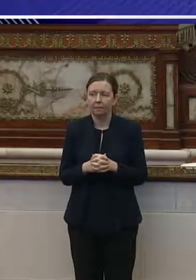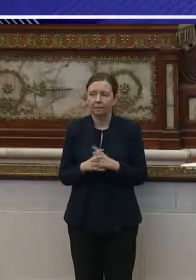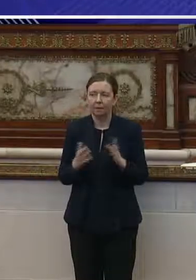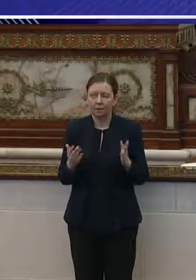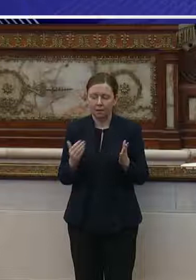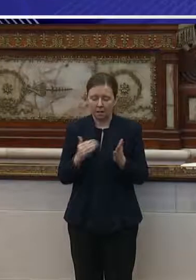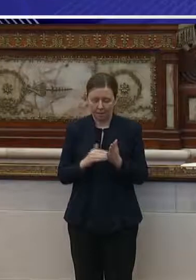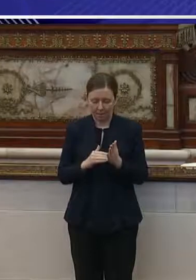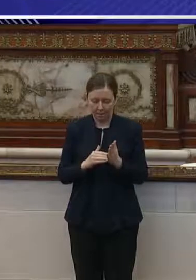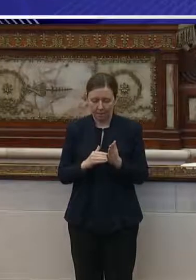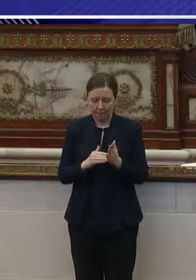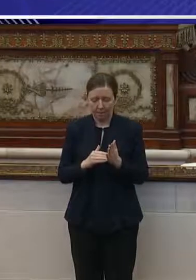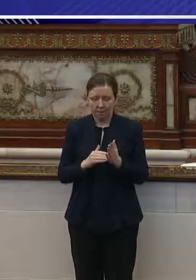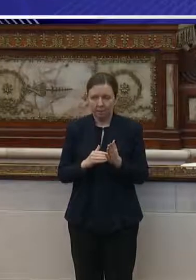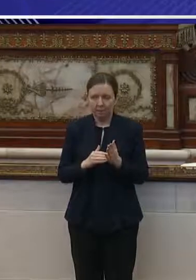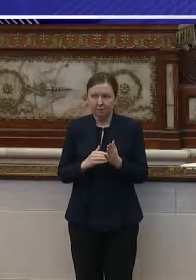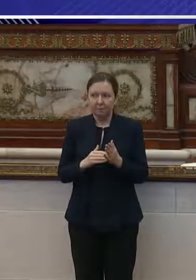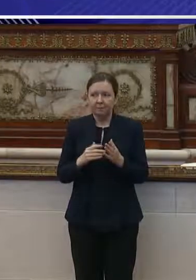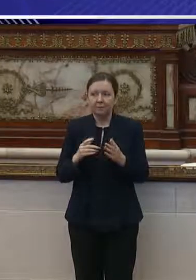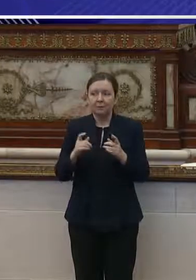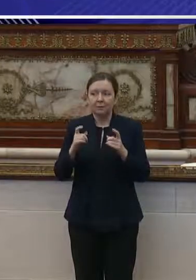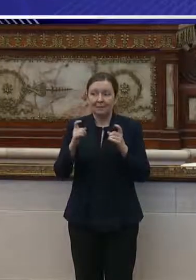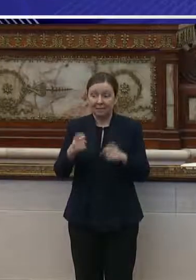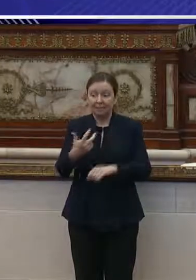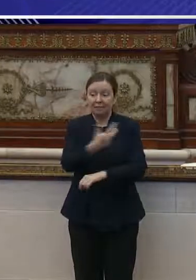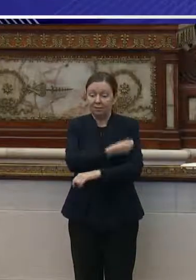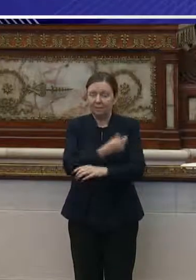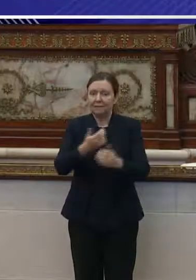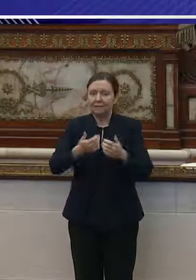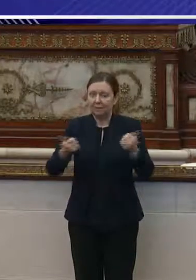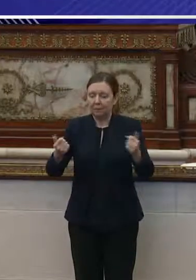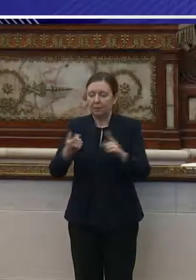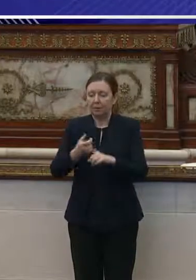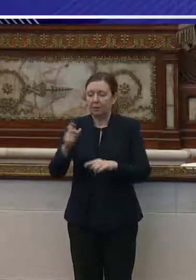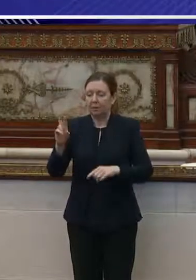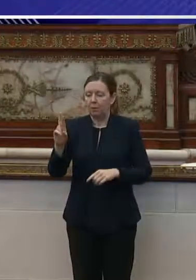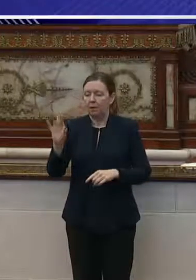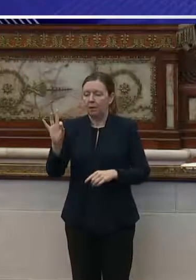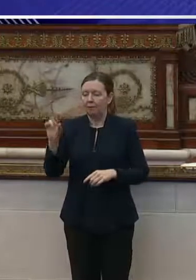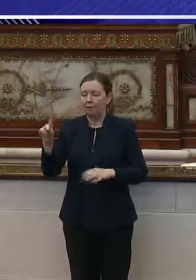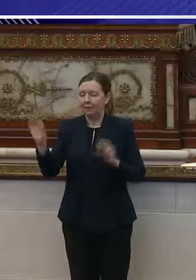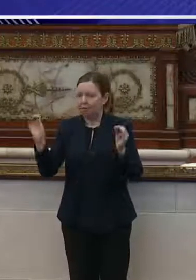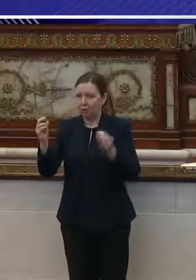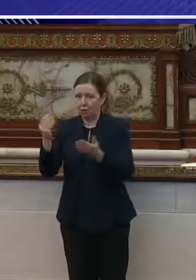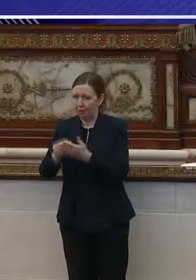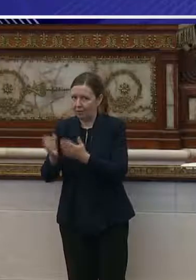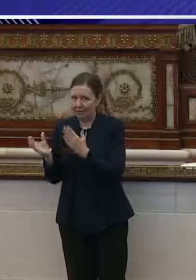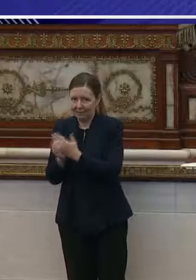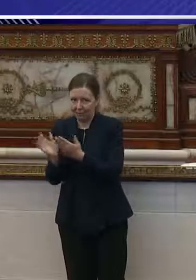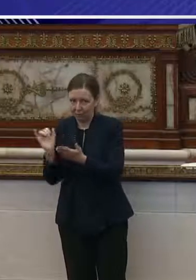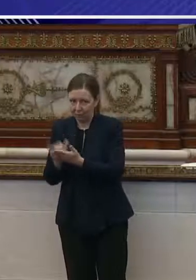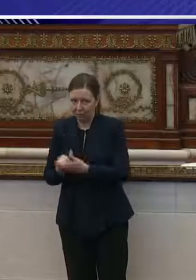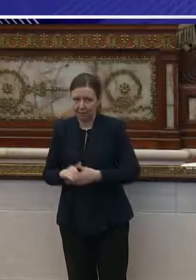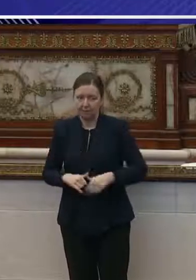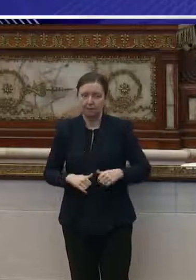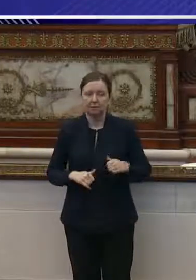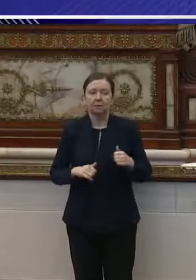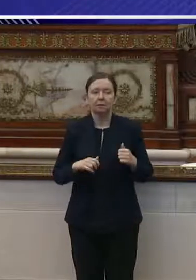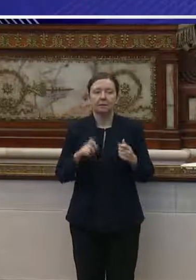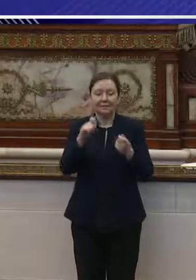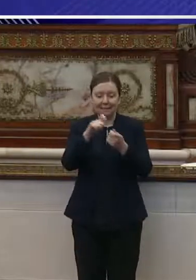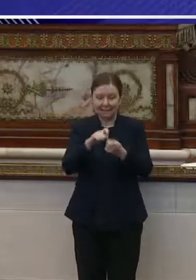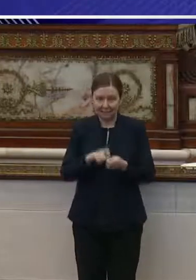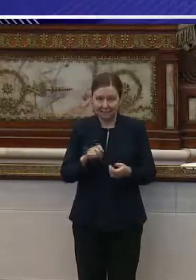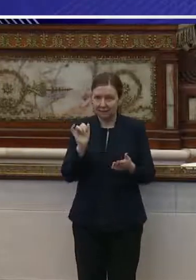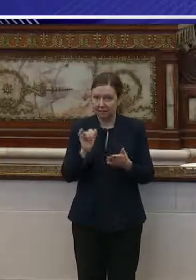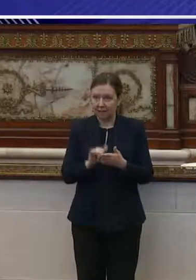again, for giving vaccine, which is separate from an RFP, there's no funding attached. But giving vaccine, that the details of that, I was